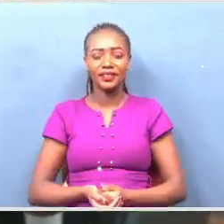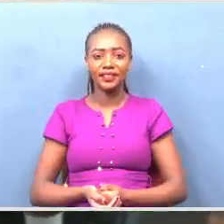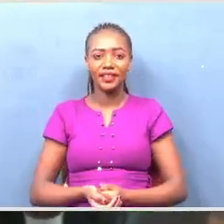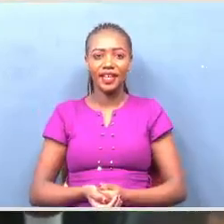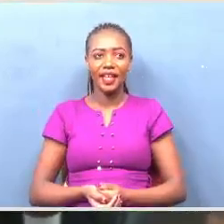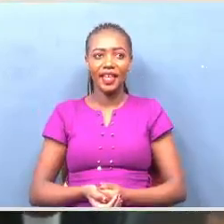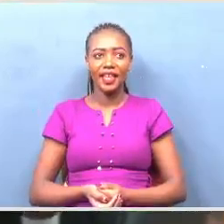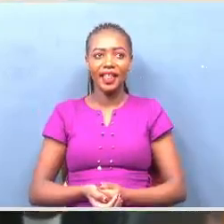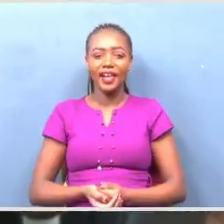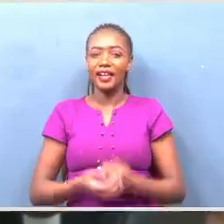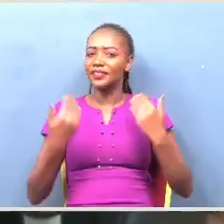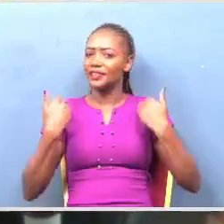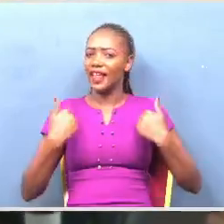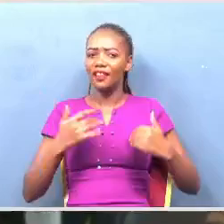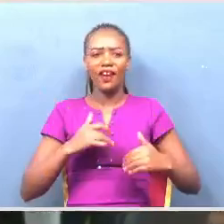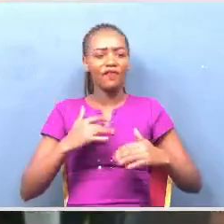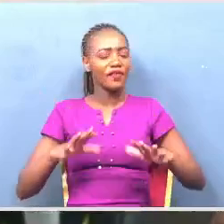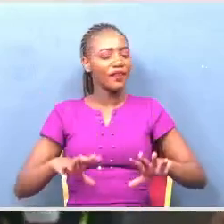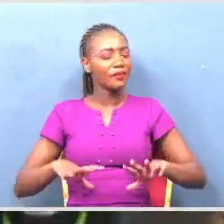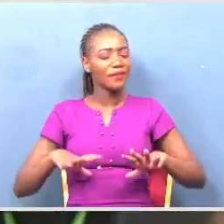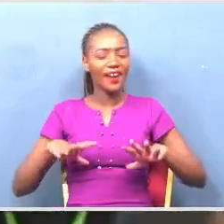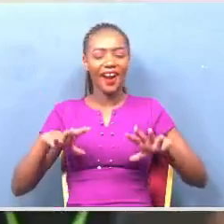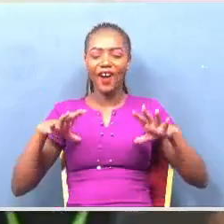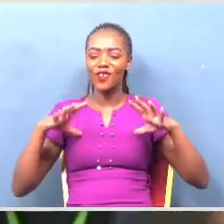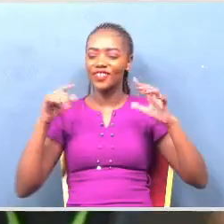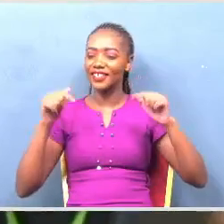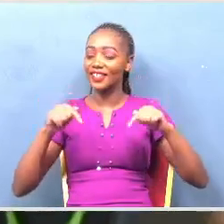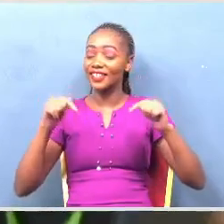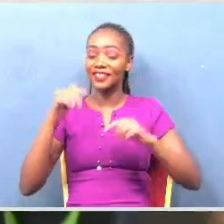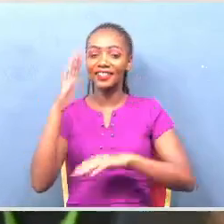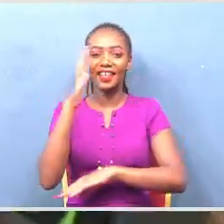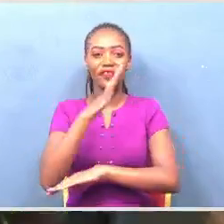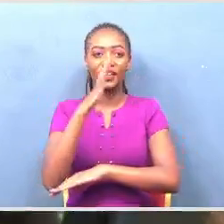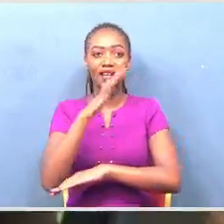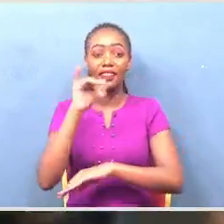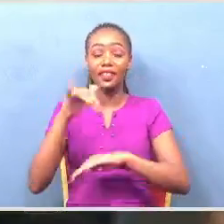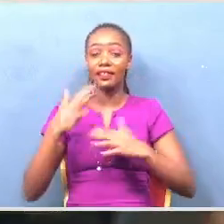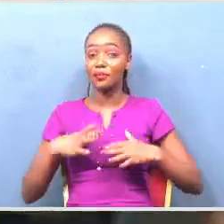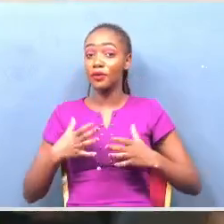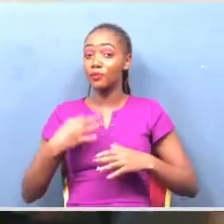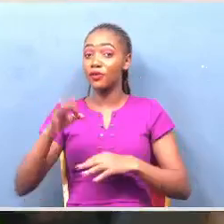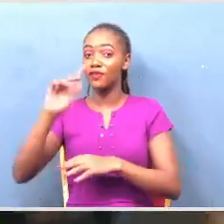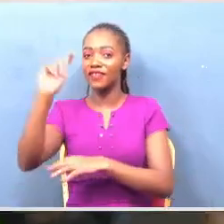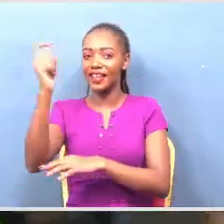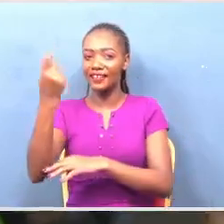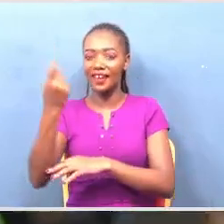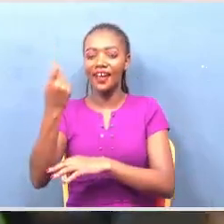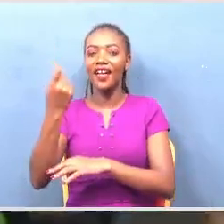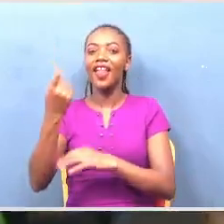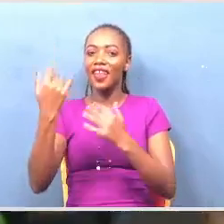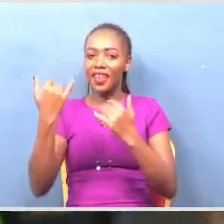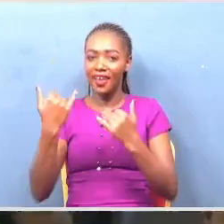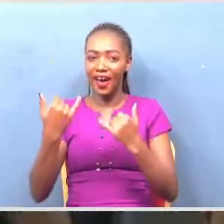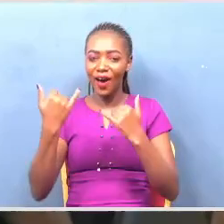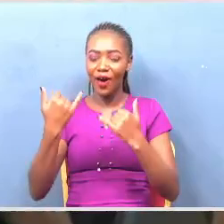I am a very proud Kenyan this evening that the people of Kenya have raised